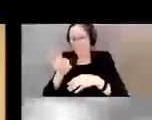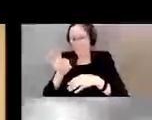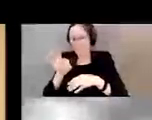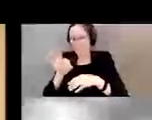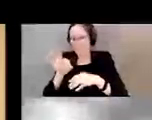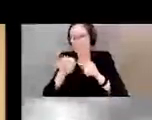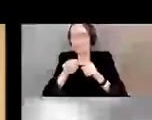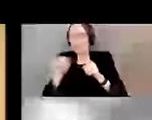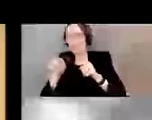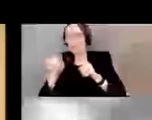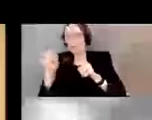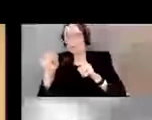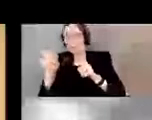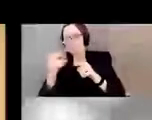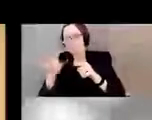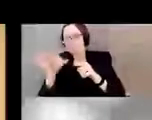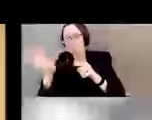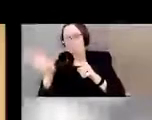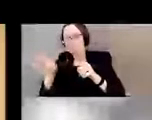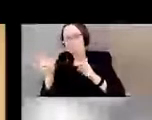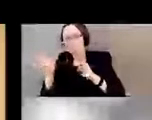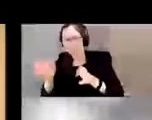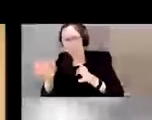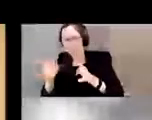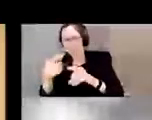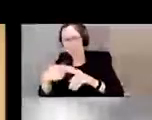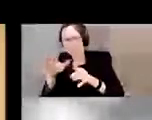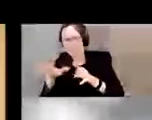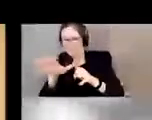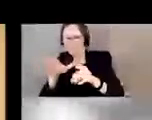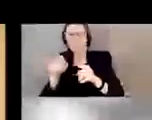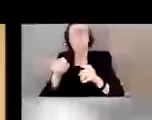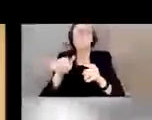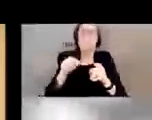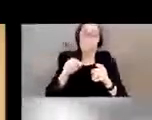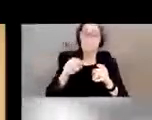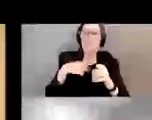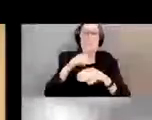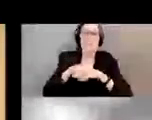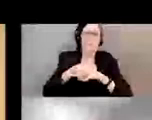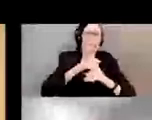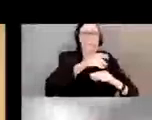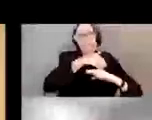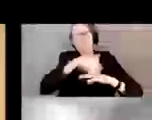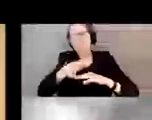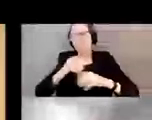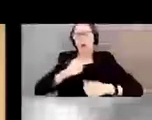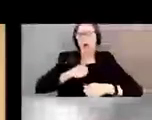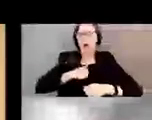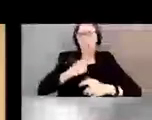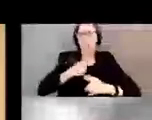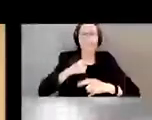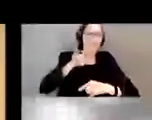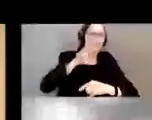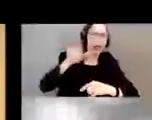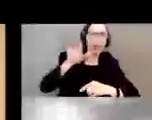June, 1919. What ends up happening is that the British send in an army, they send in the Royal Air Force,